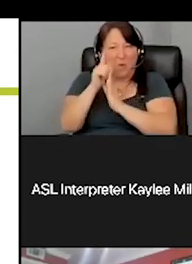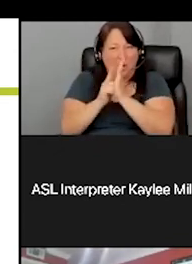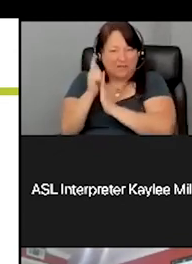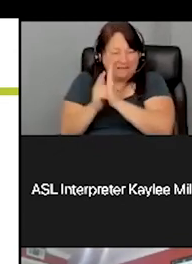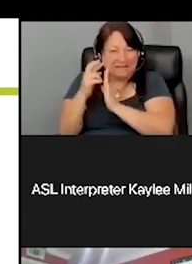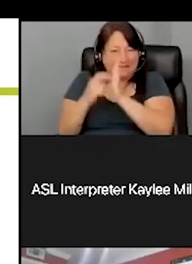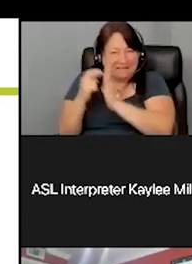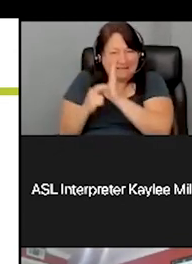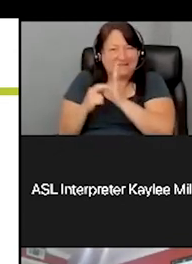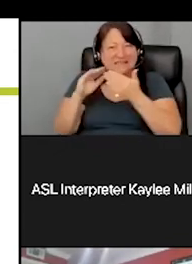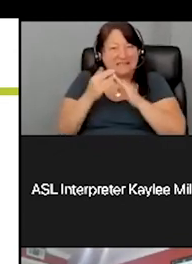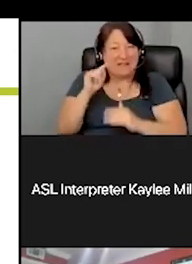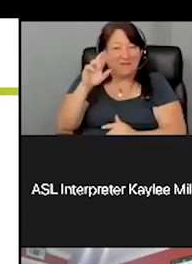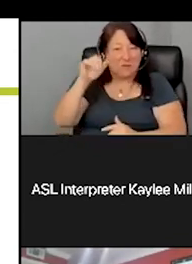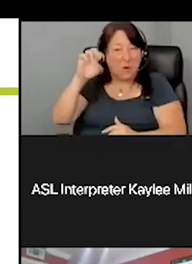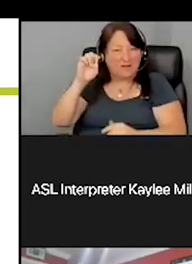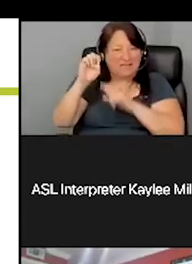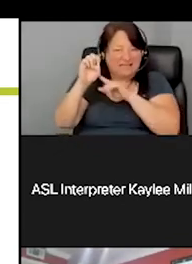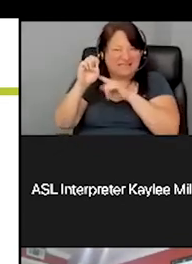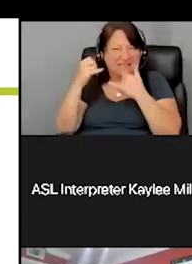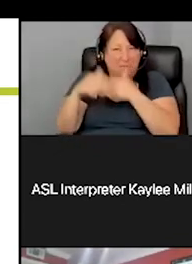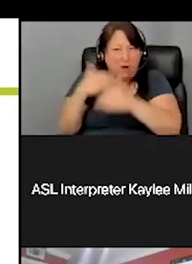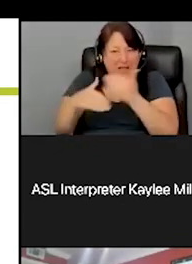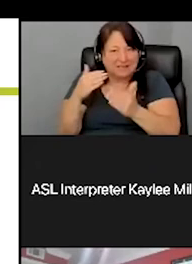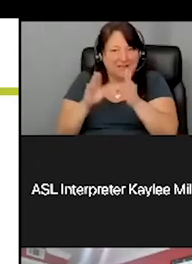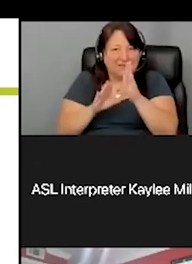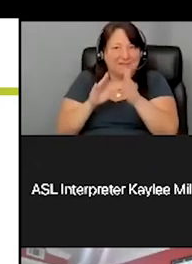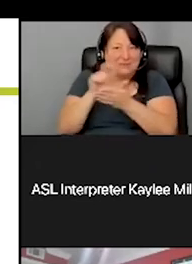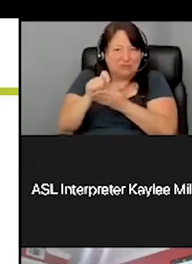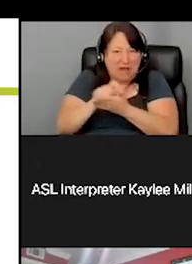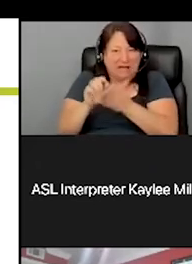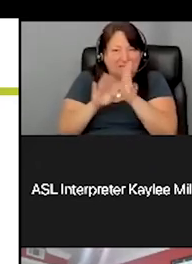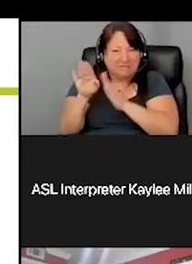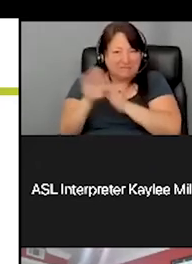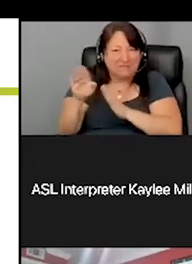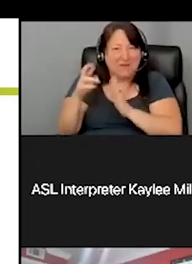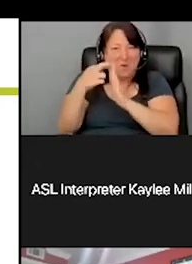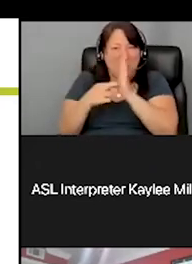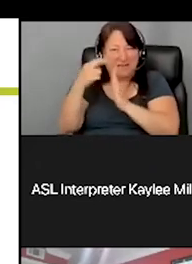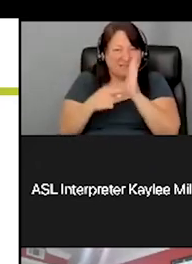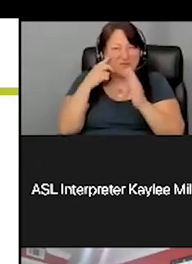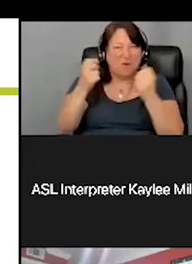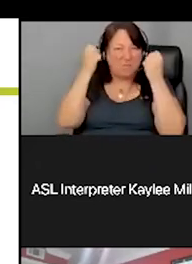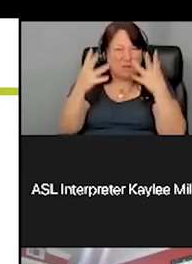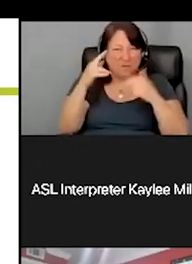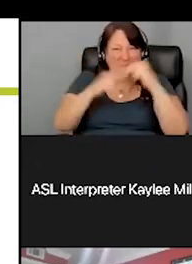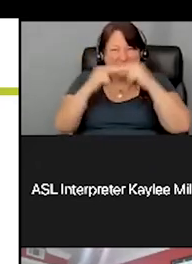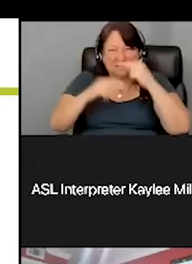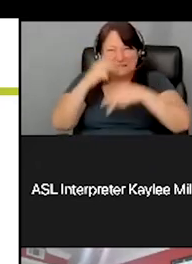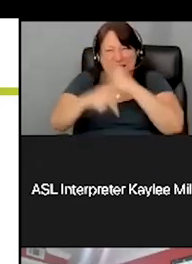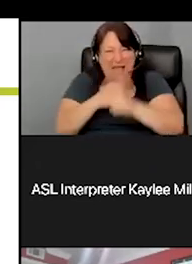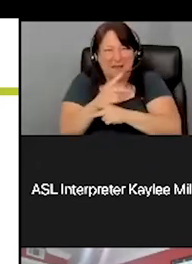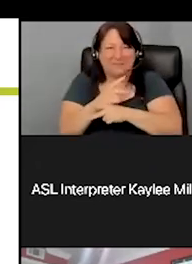Torrance right now is in the process of developing ordinances for multiple building types, soft story, non-ductile, pre-Northrich